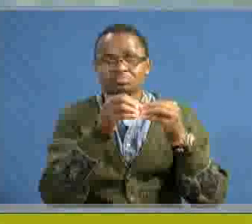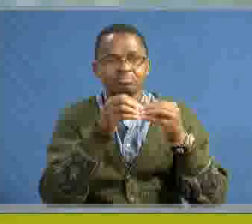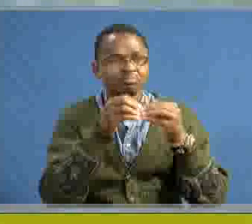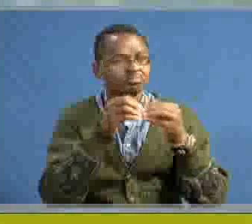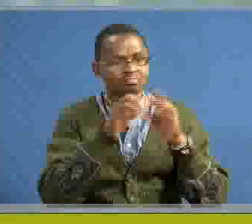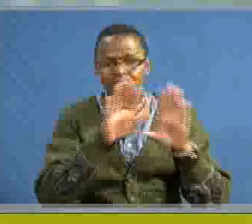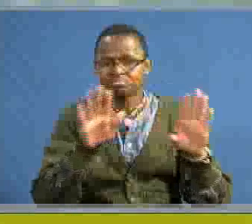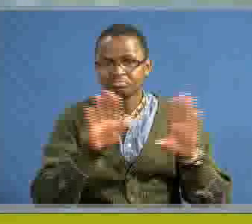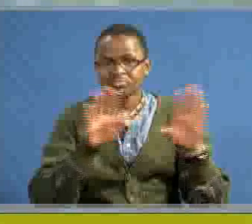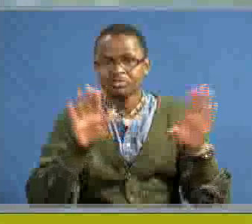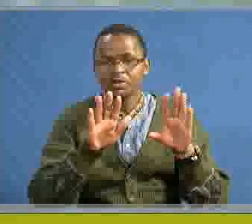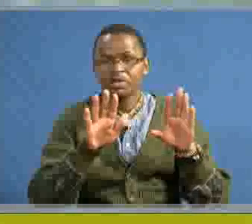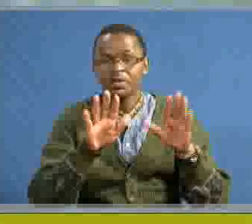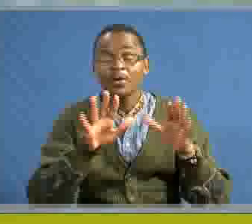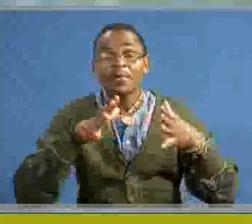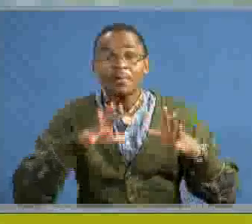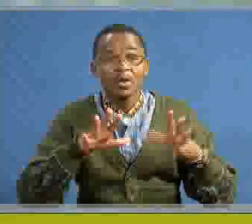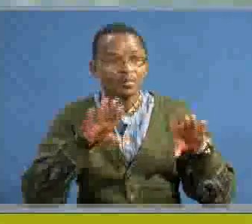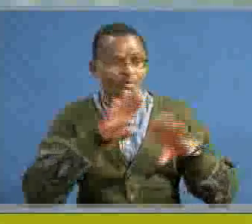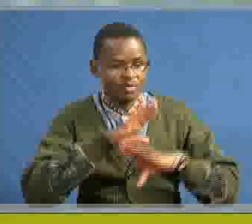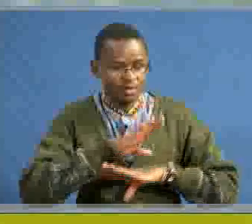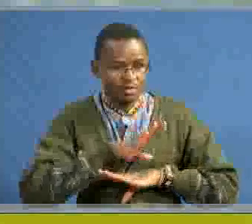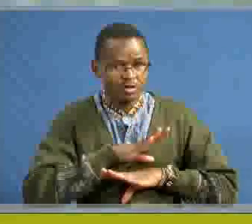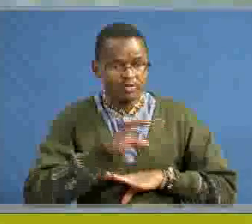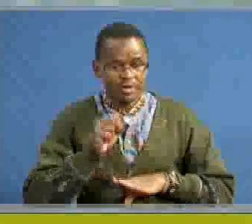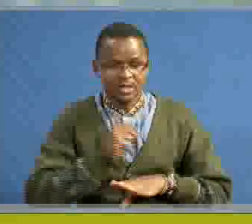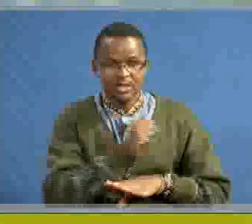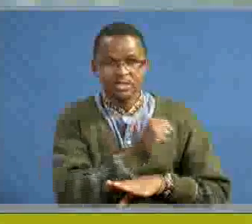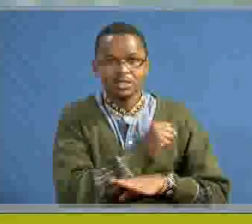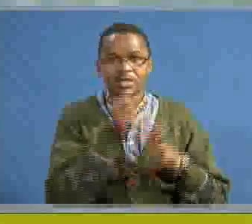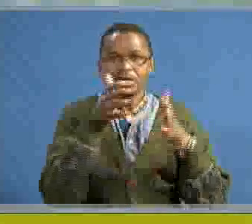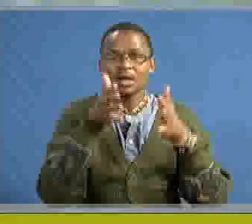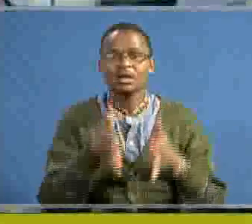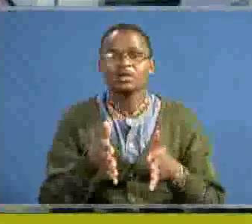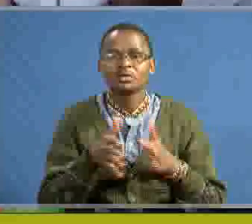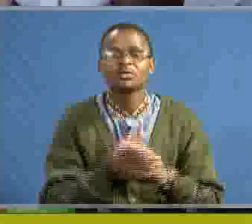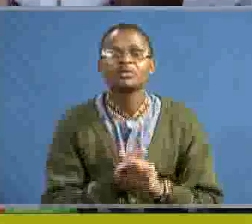book about the constitution Lizzie Thomas Anita